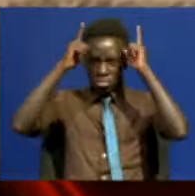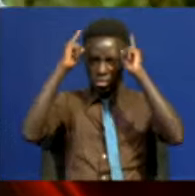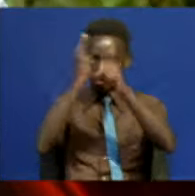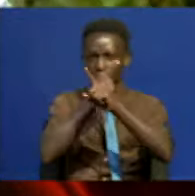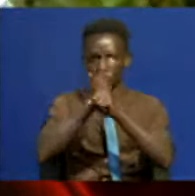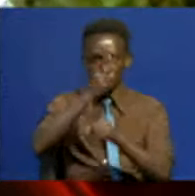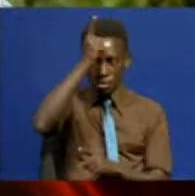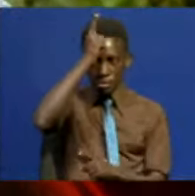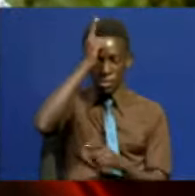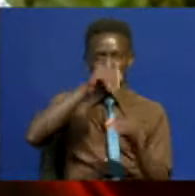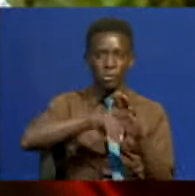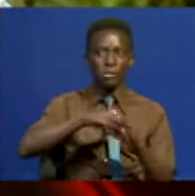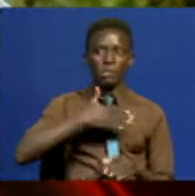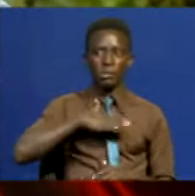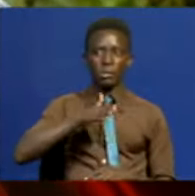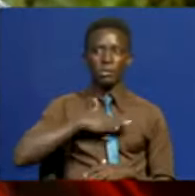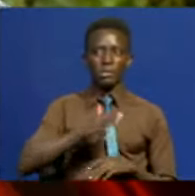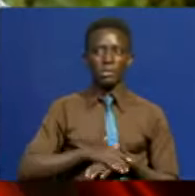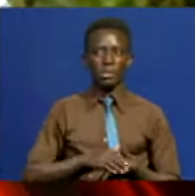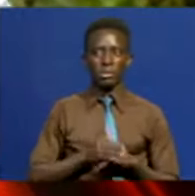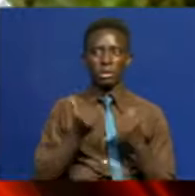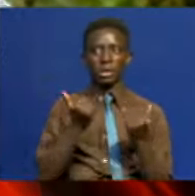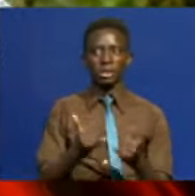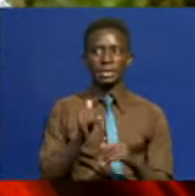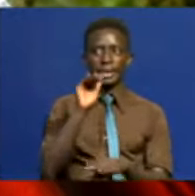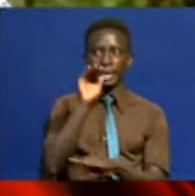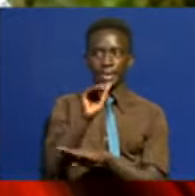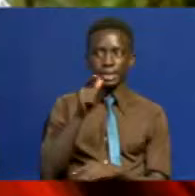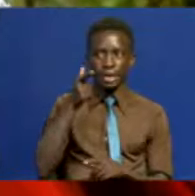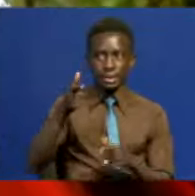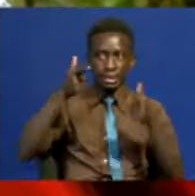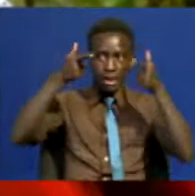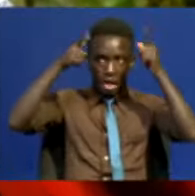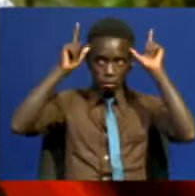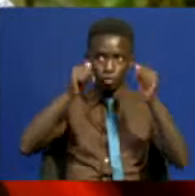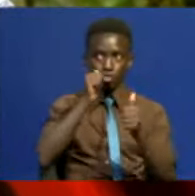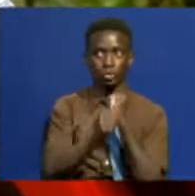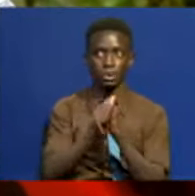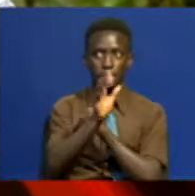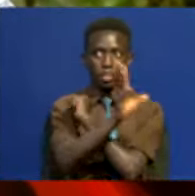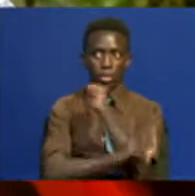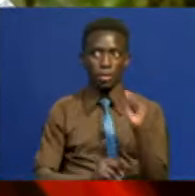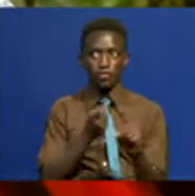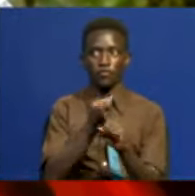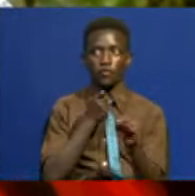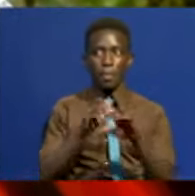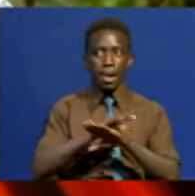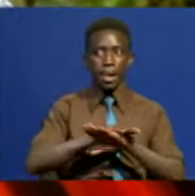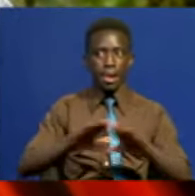County. Kuwaomba ile ngombe ziliibiwa kutoka shamba,